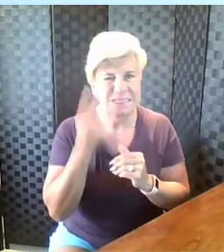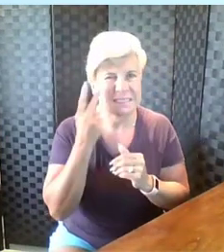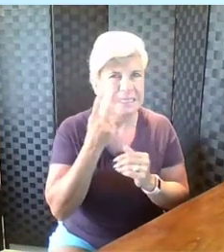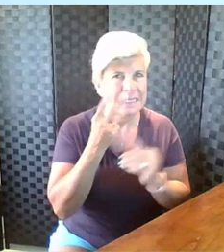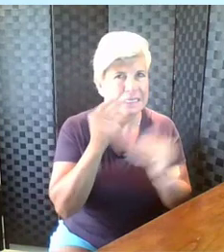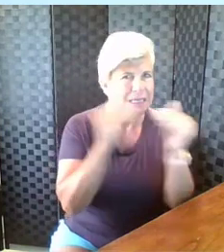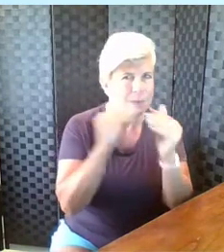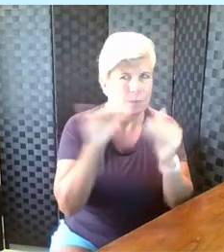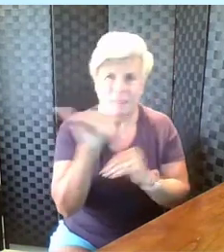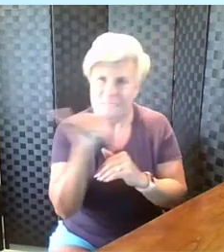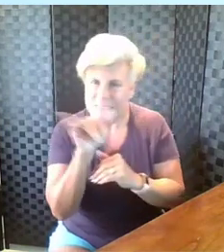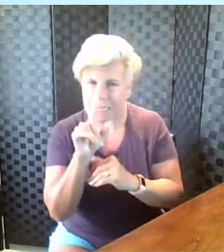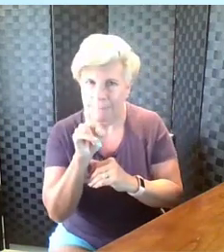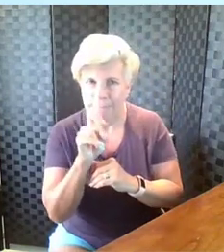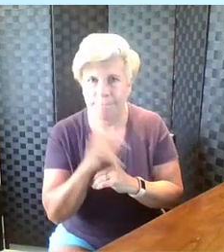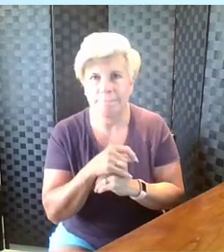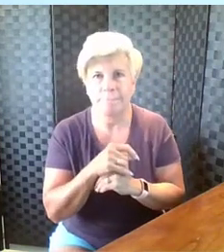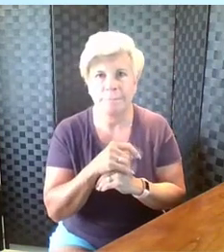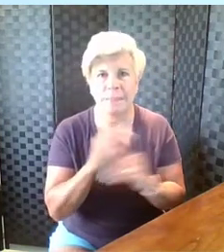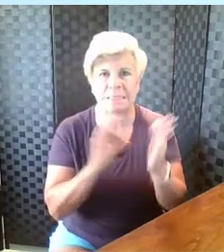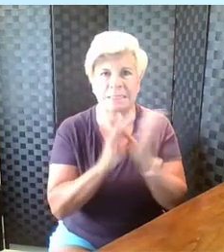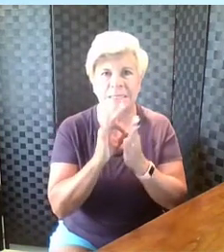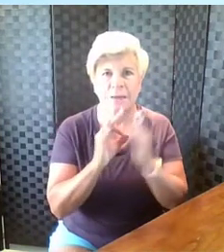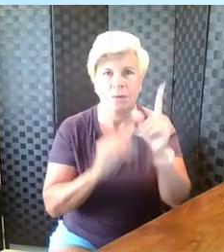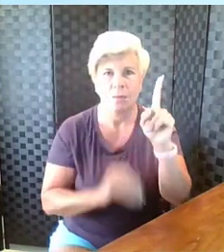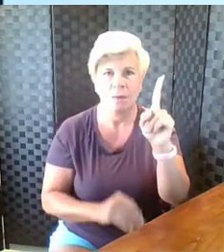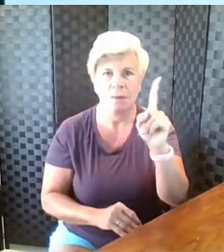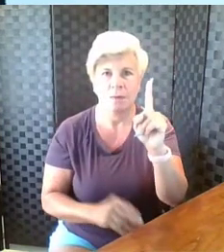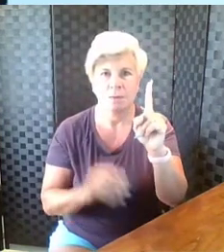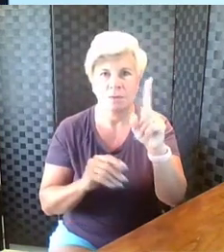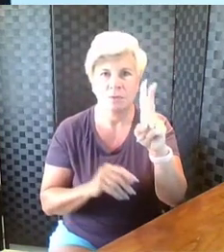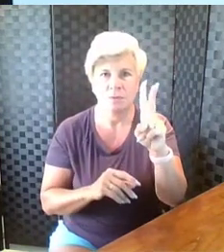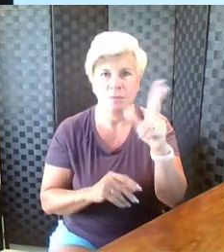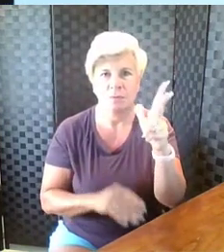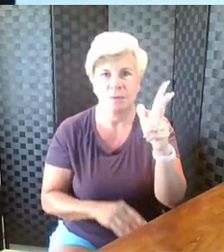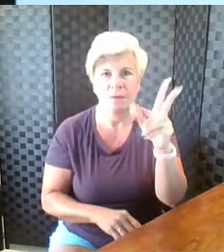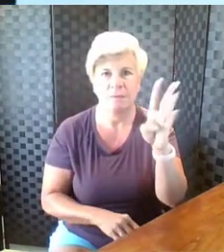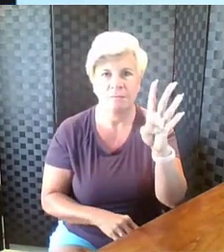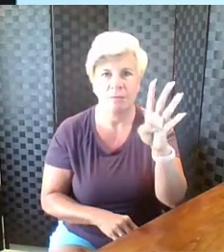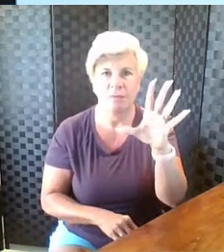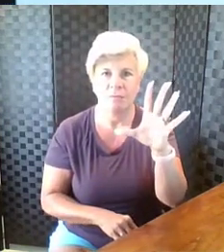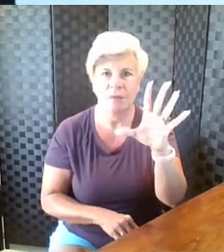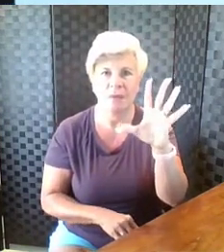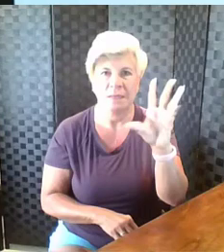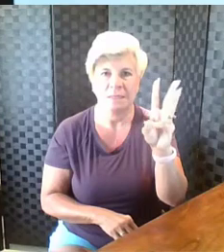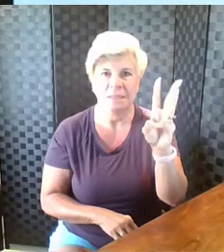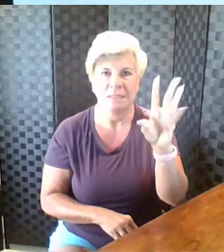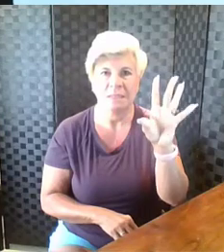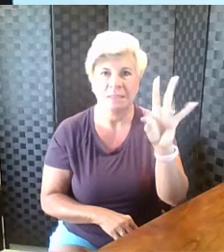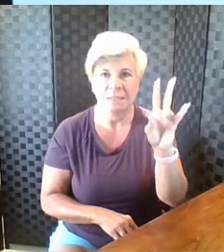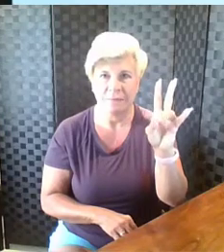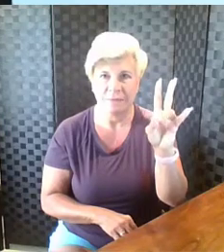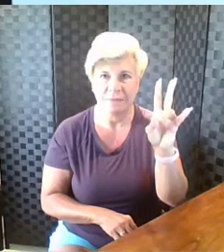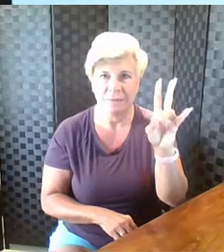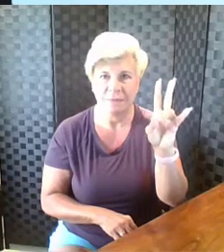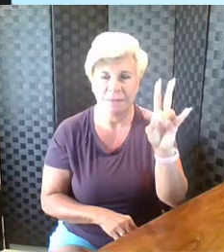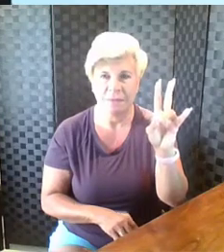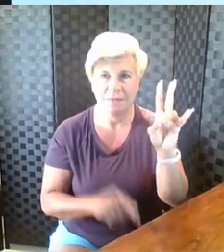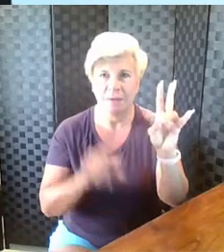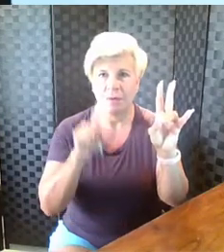or the same. This time let's just count. 1, 2, 3, 4, 5, 6,